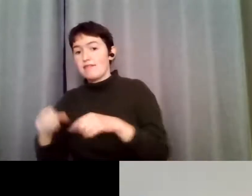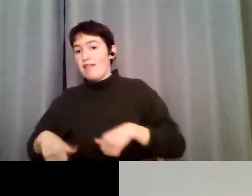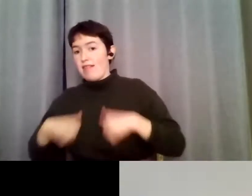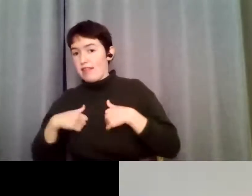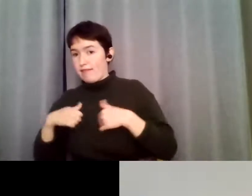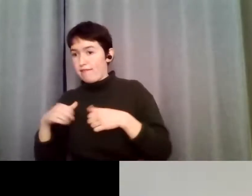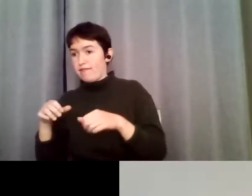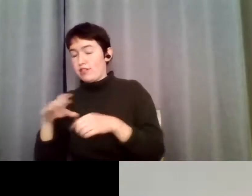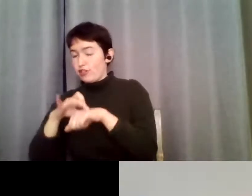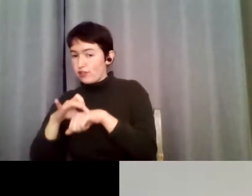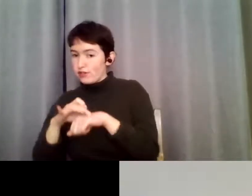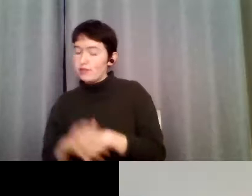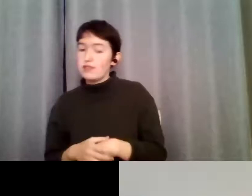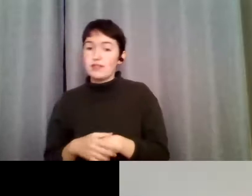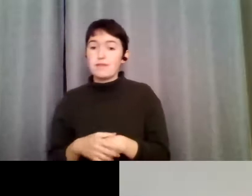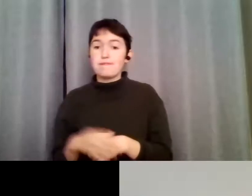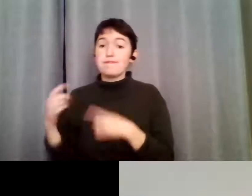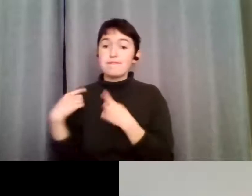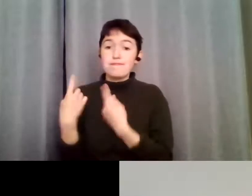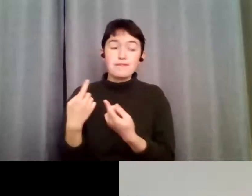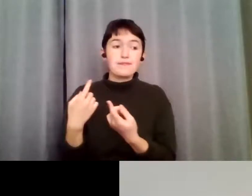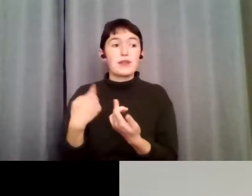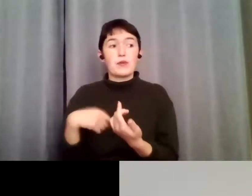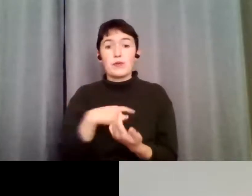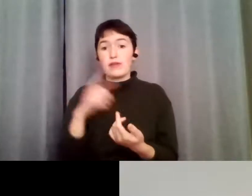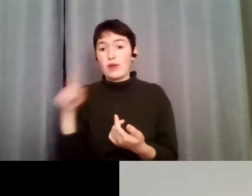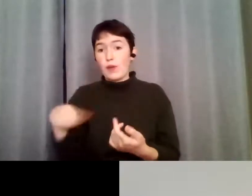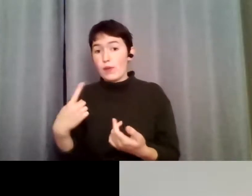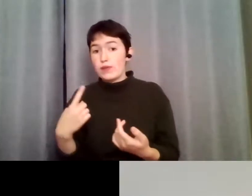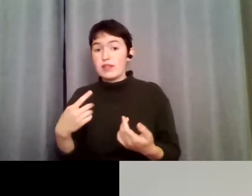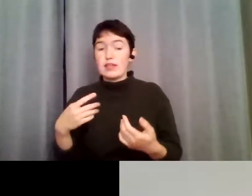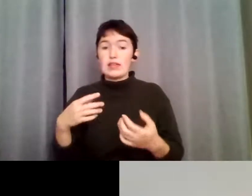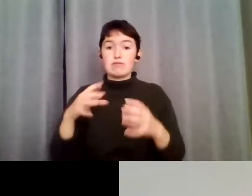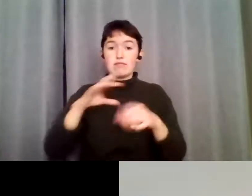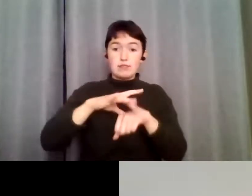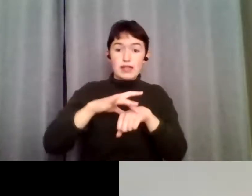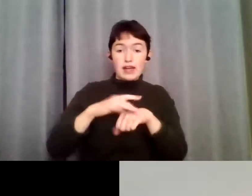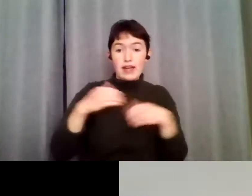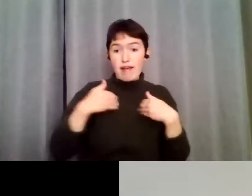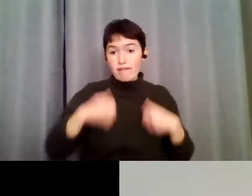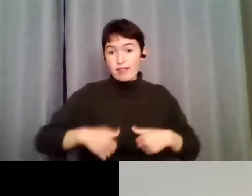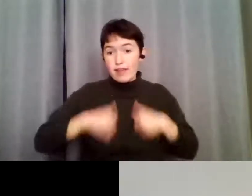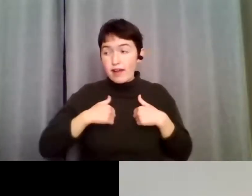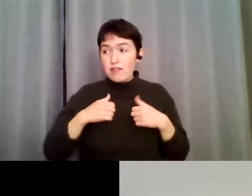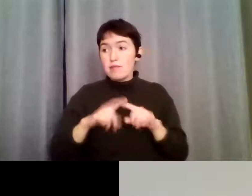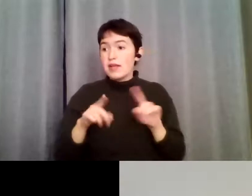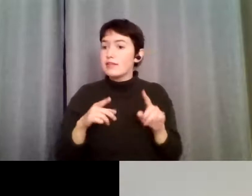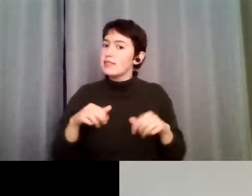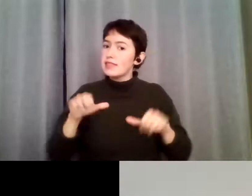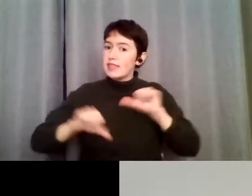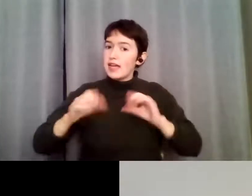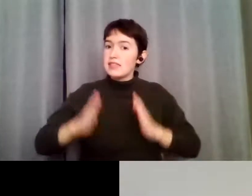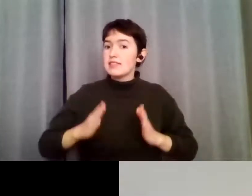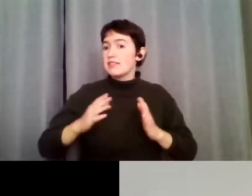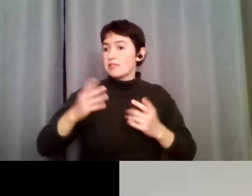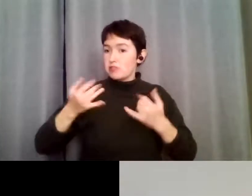the only place in the solar system where there is life as we know it, but scientists are certainly still looking. Very cool. Thank